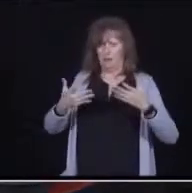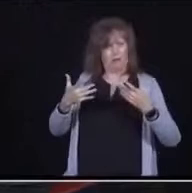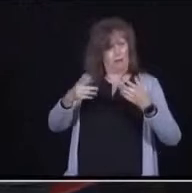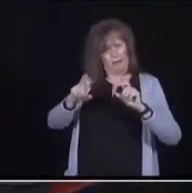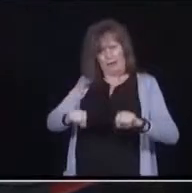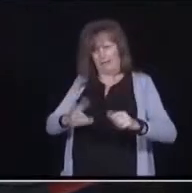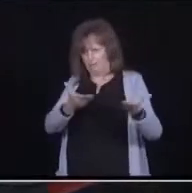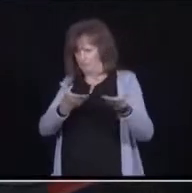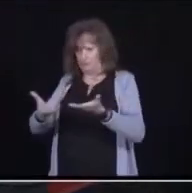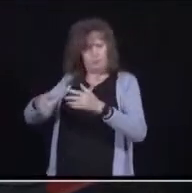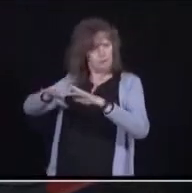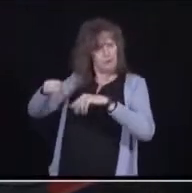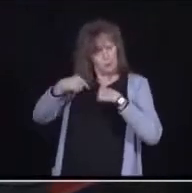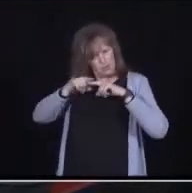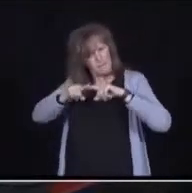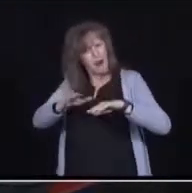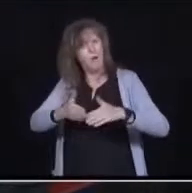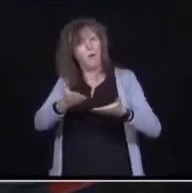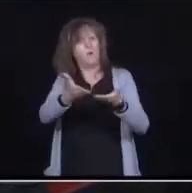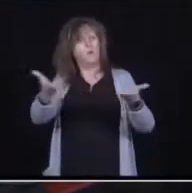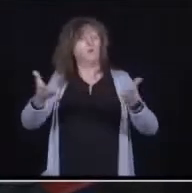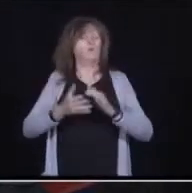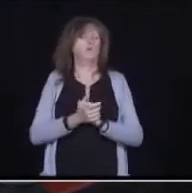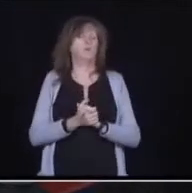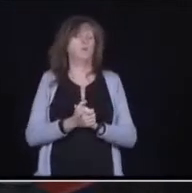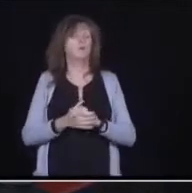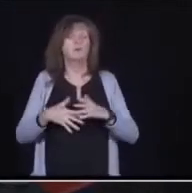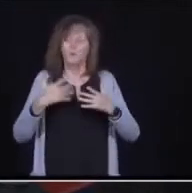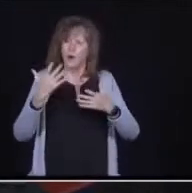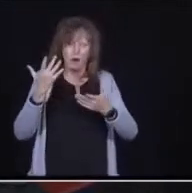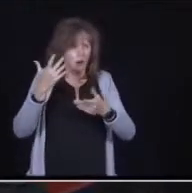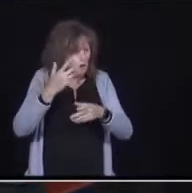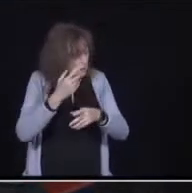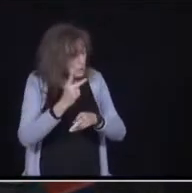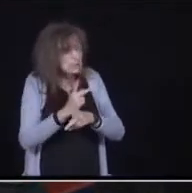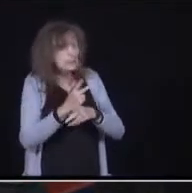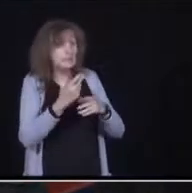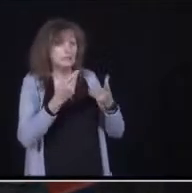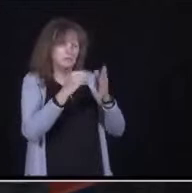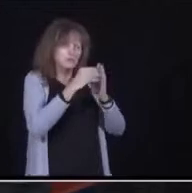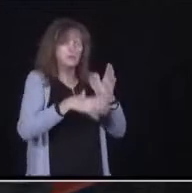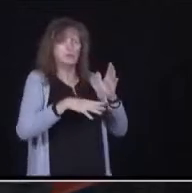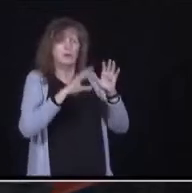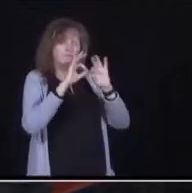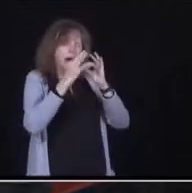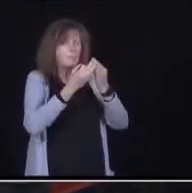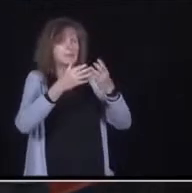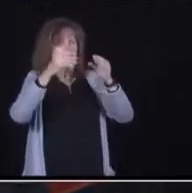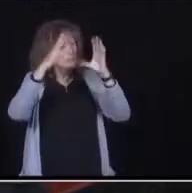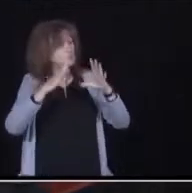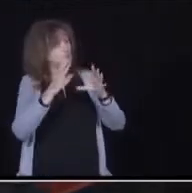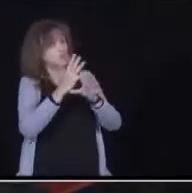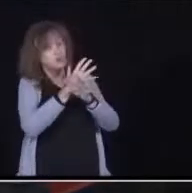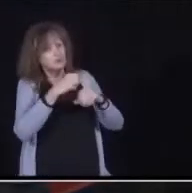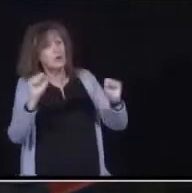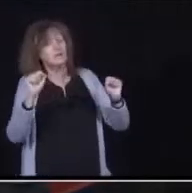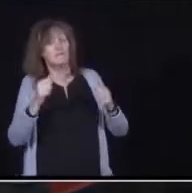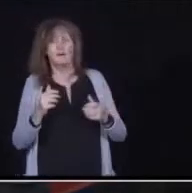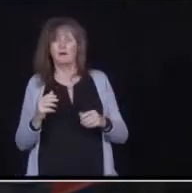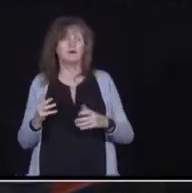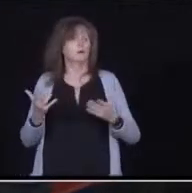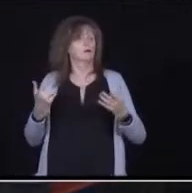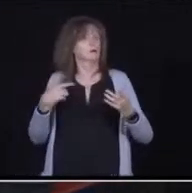students, teachers, and families across our province safe and healthy. It's part of our vision to build a smarter